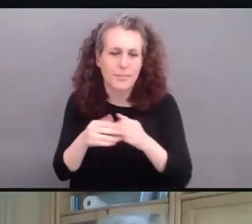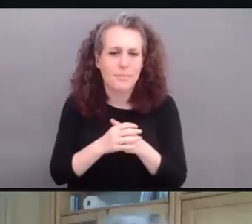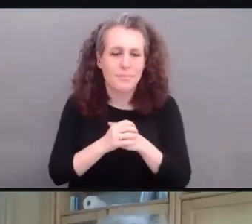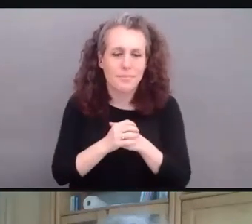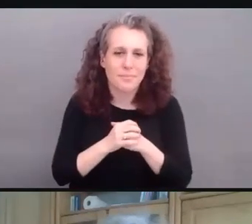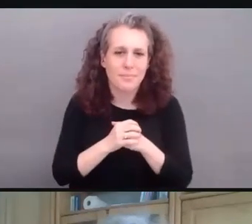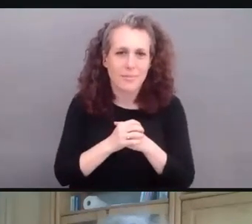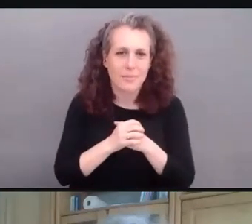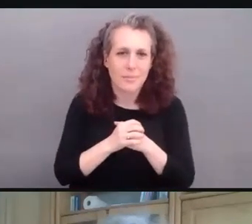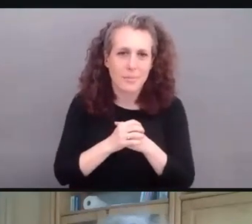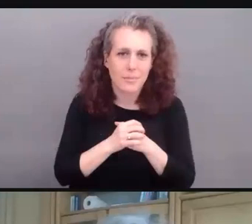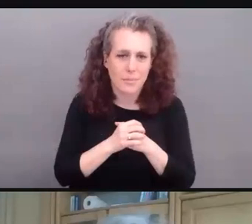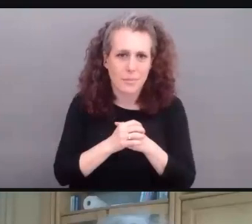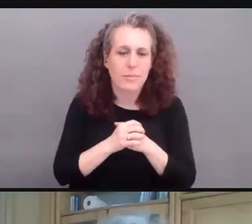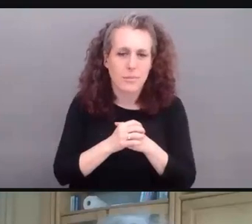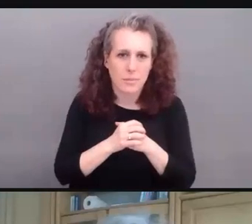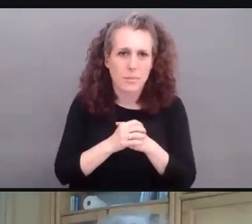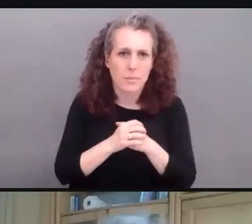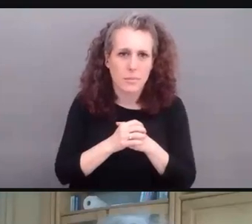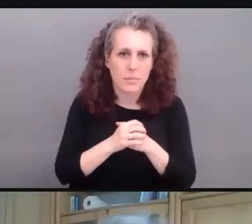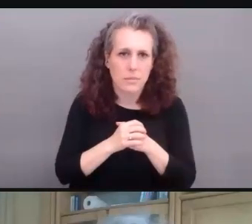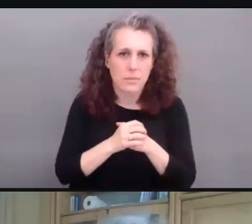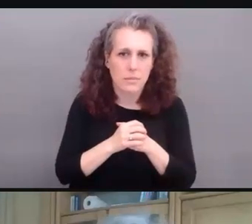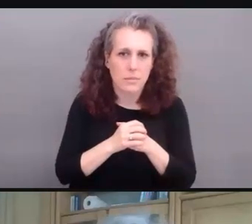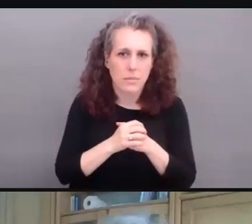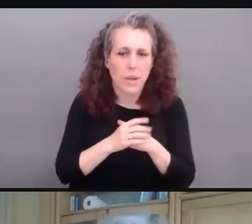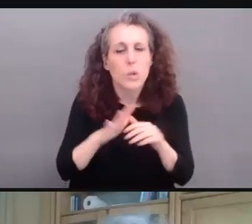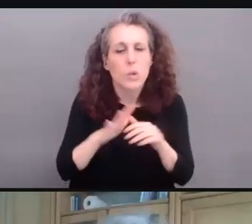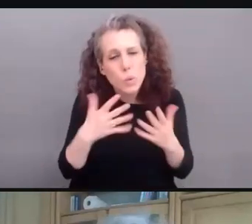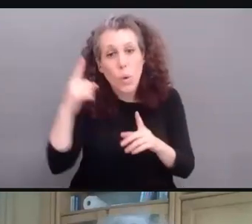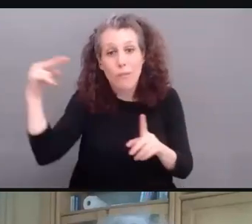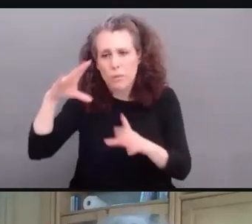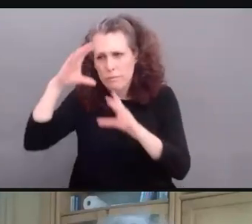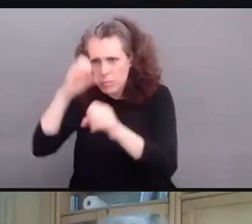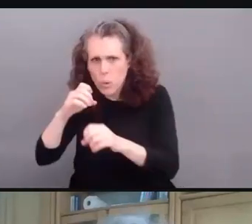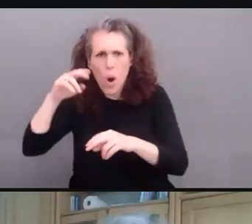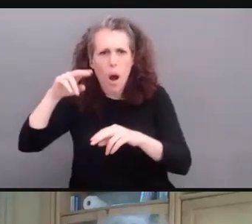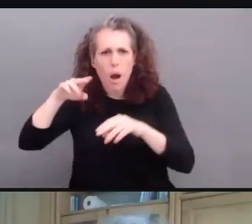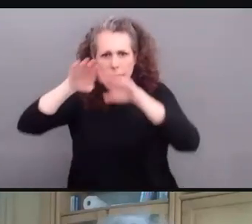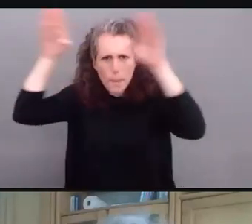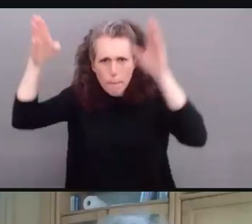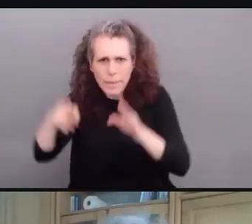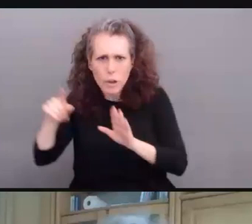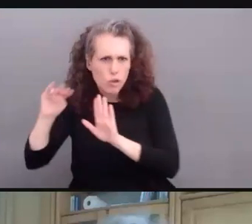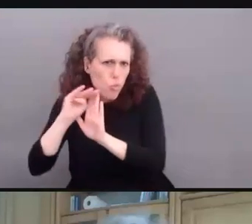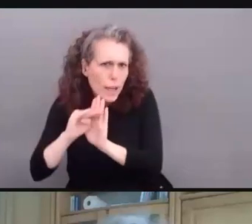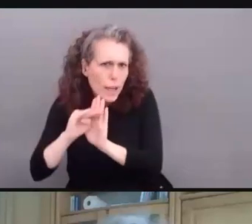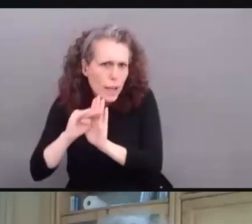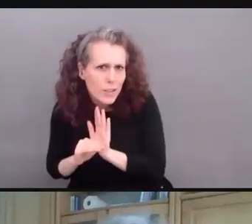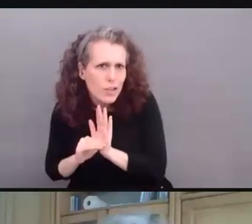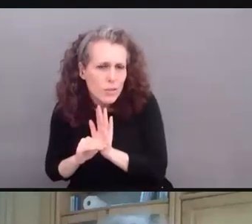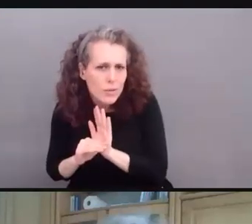so they are focusing, of course, on the one side on the building regulations, which has every country available in this